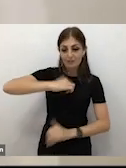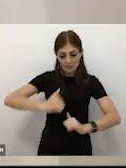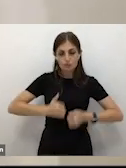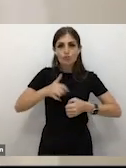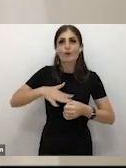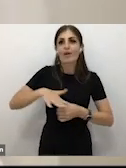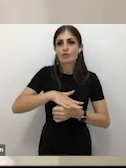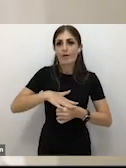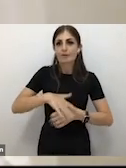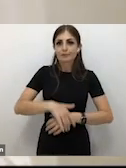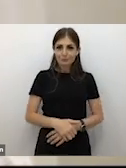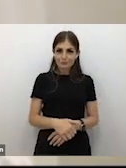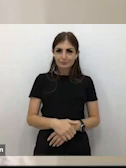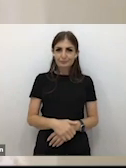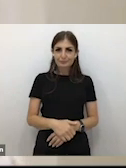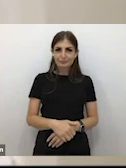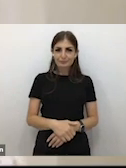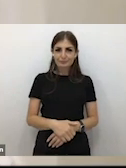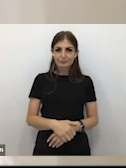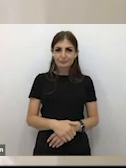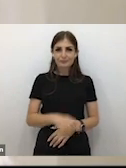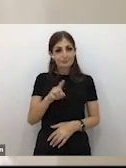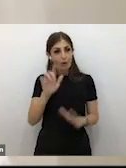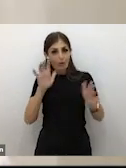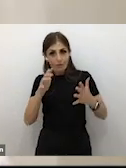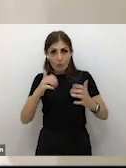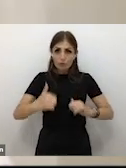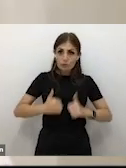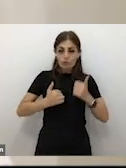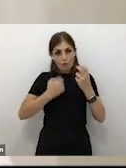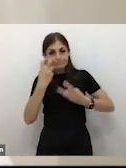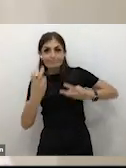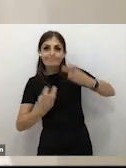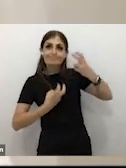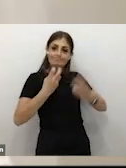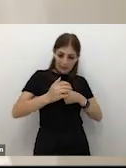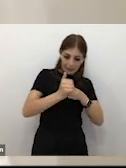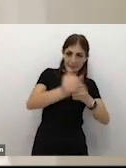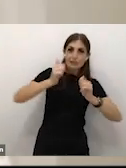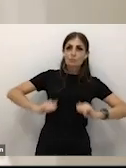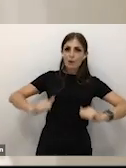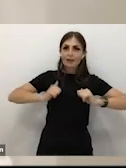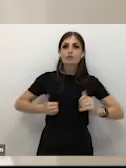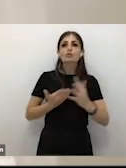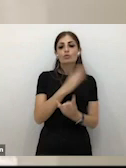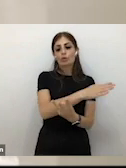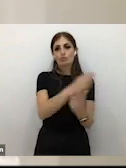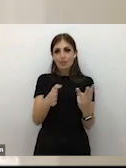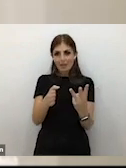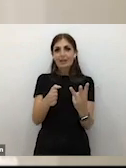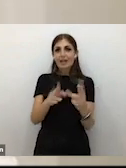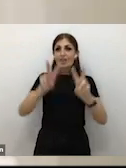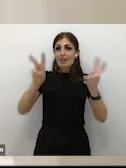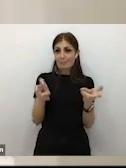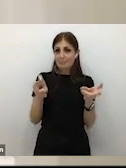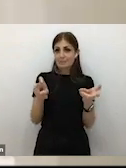region. You will focus your exploration of leadership practice through one of 3 leadership